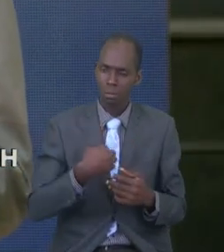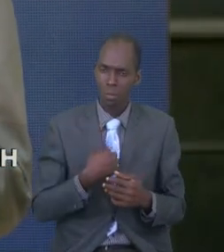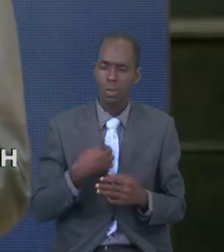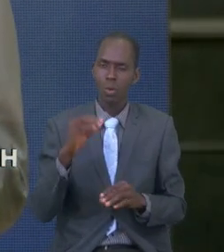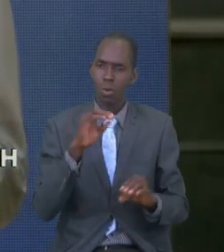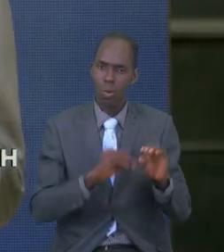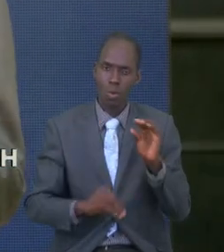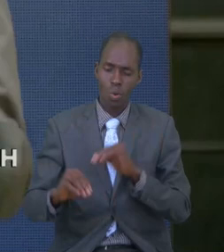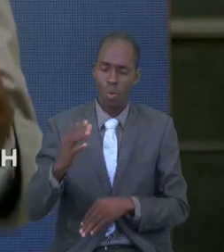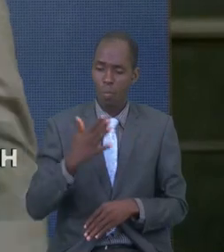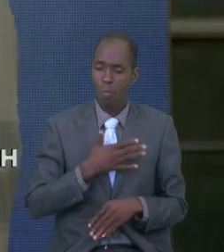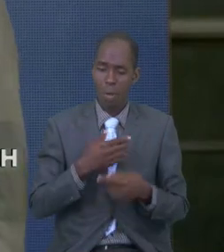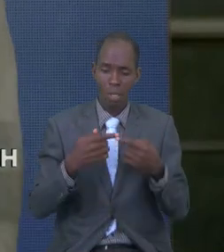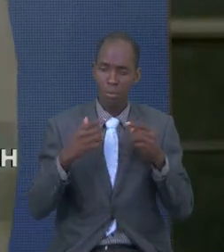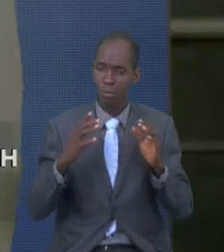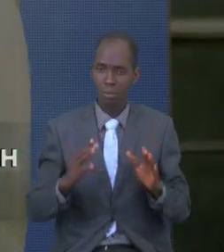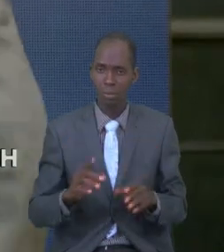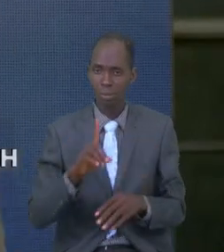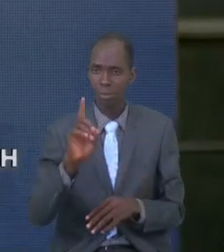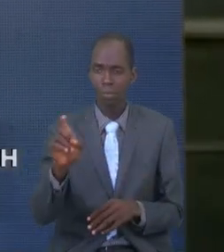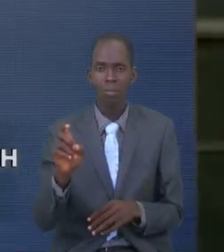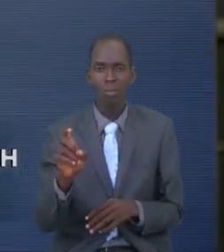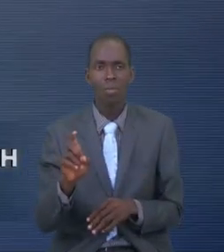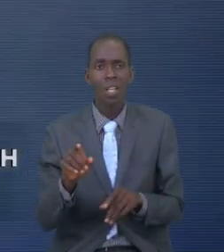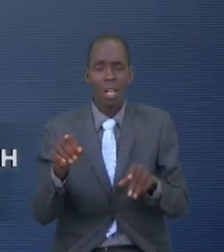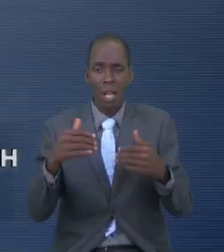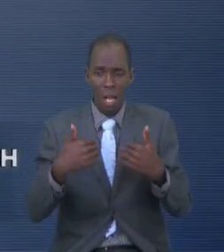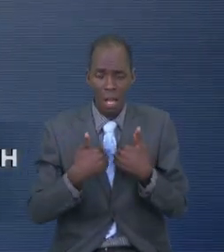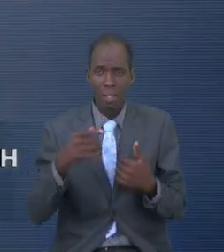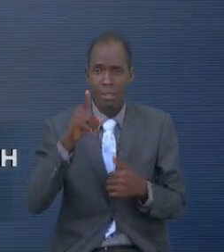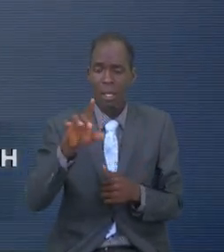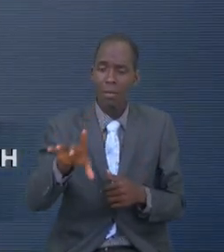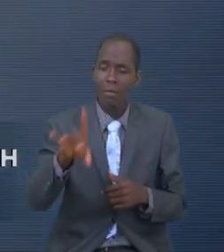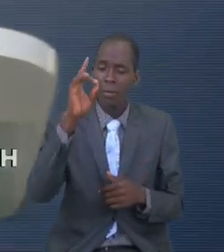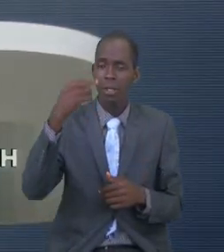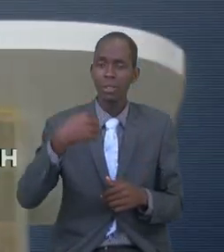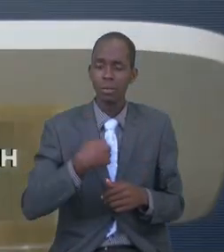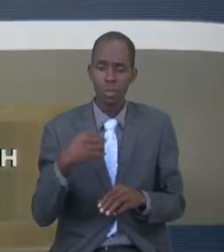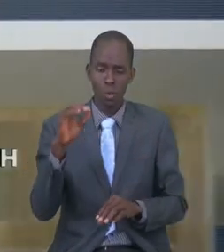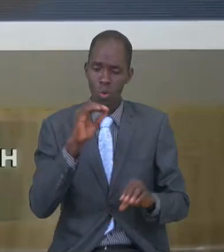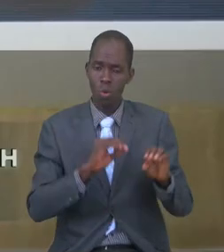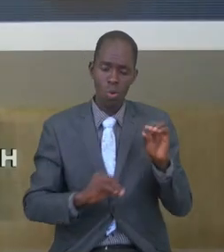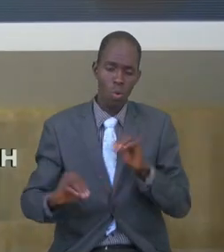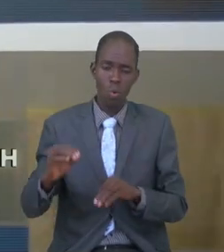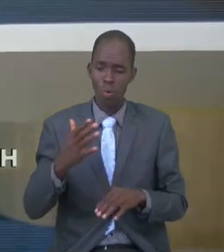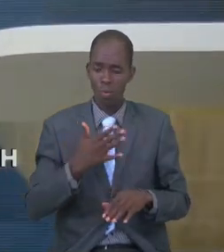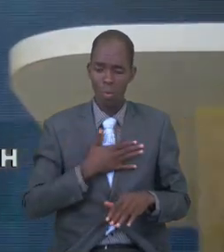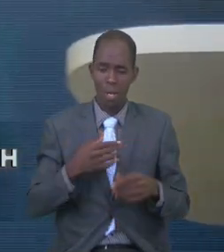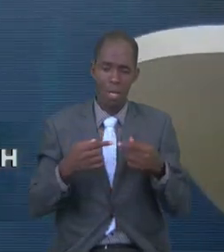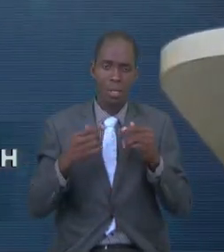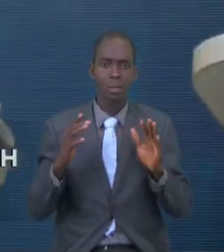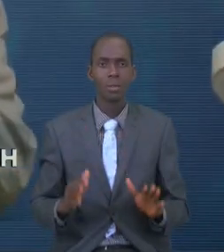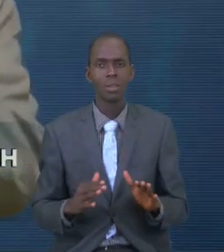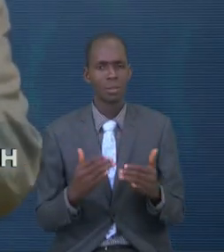O mine enemy? Hast thou found me, O mine enemy? And